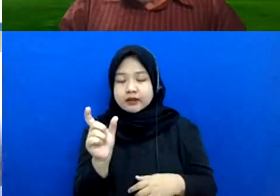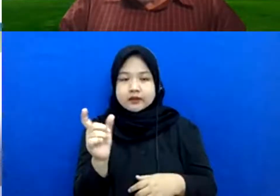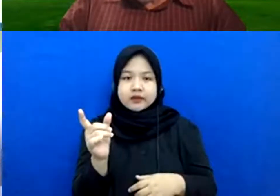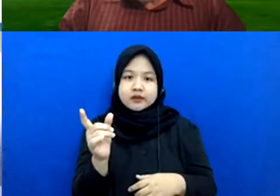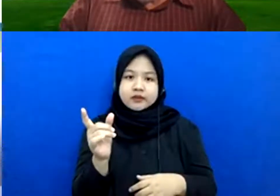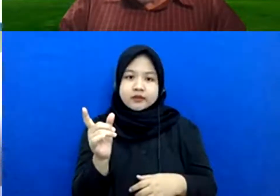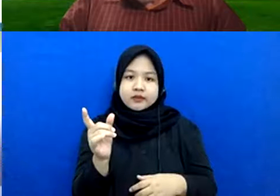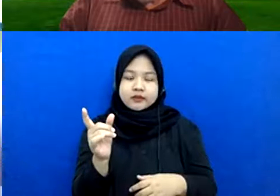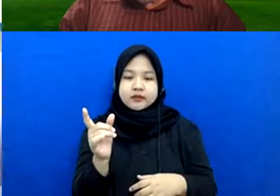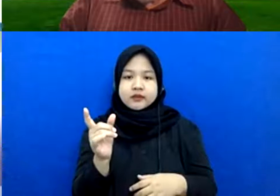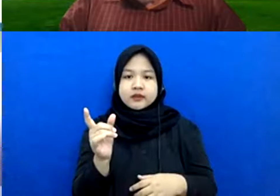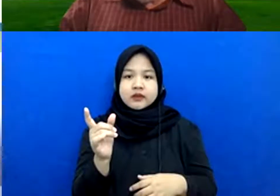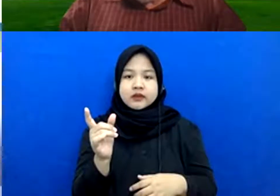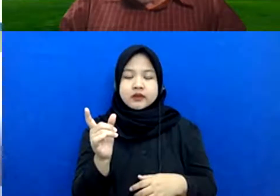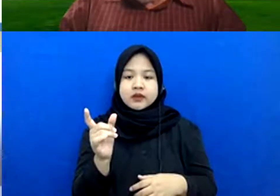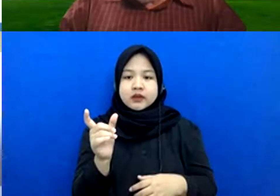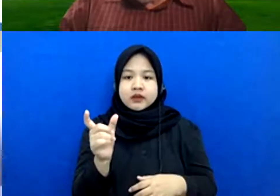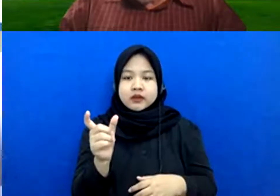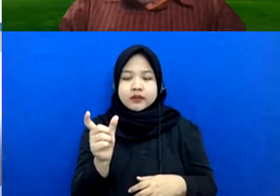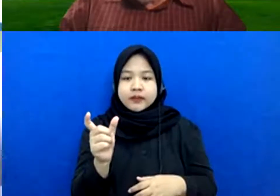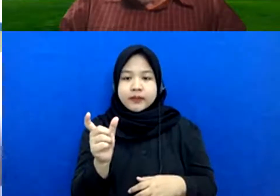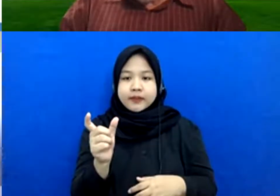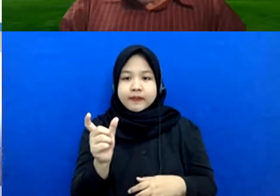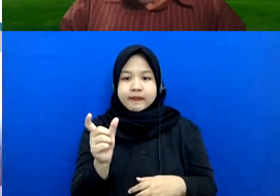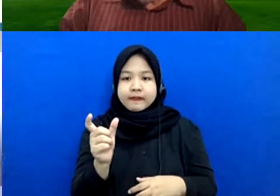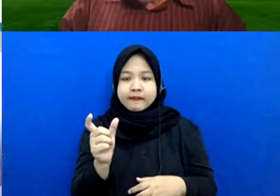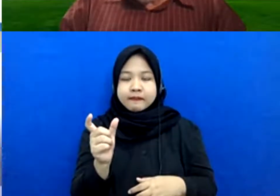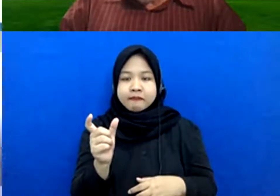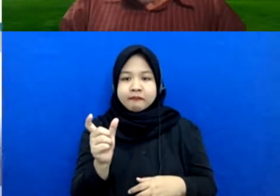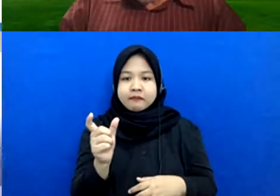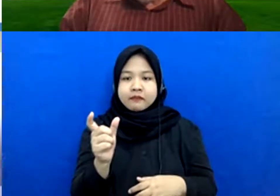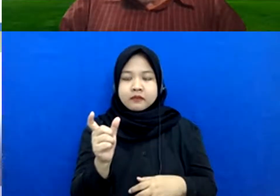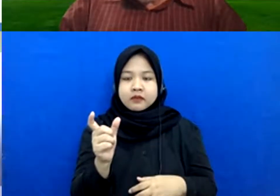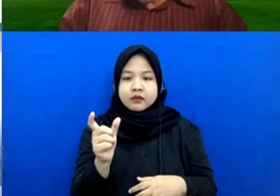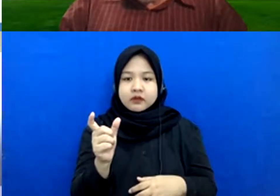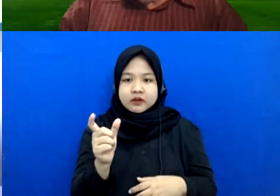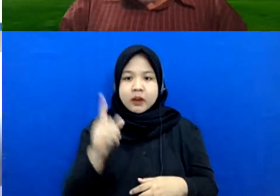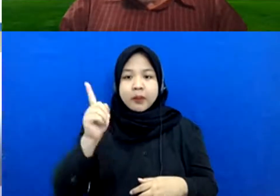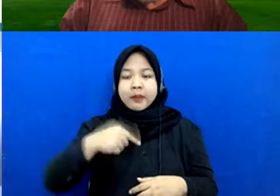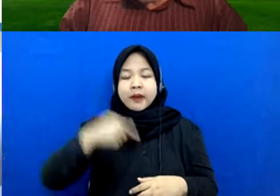see whether the theory that we use is really